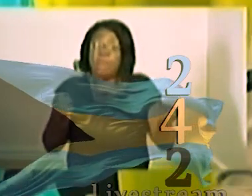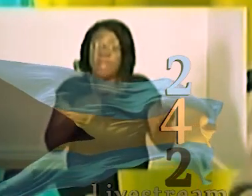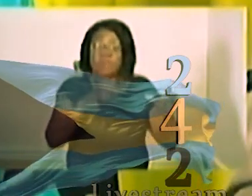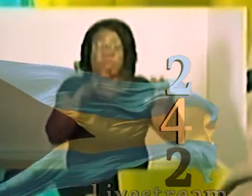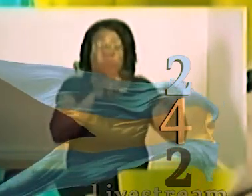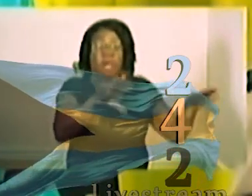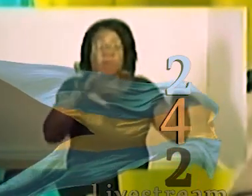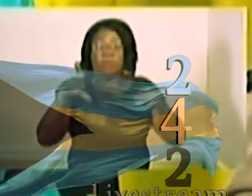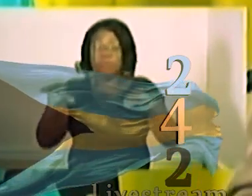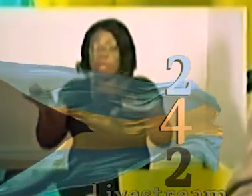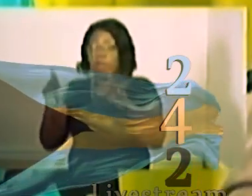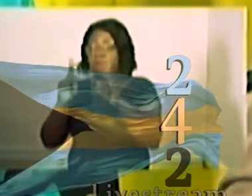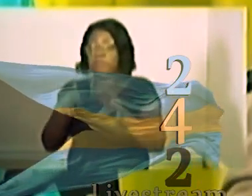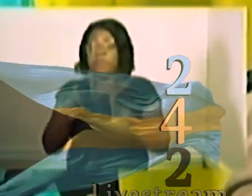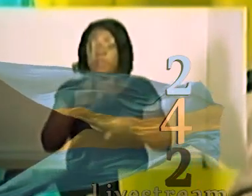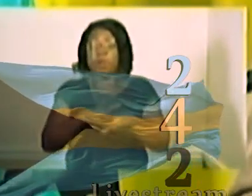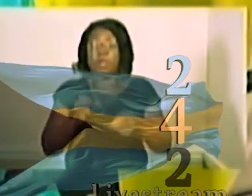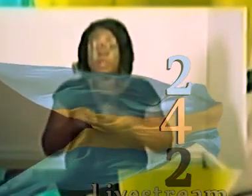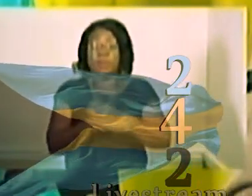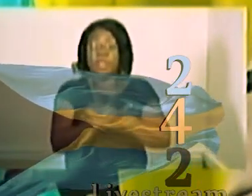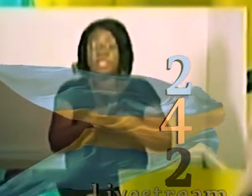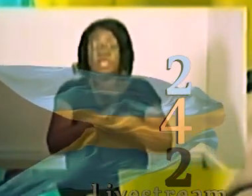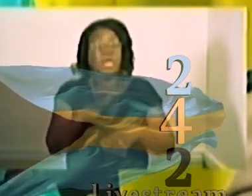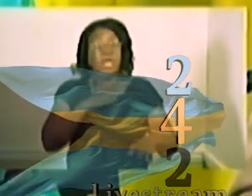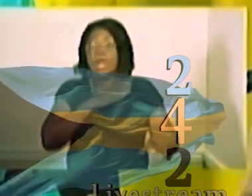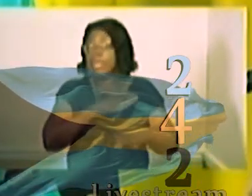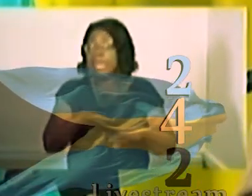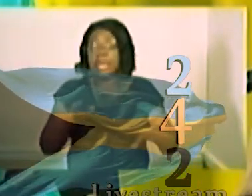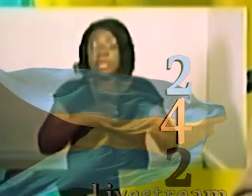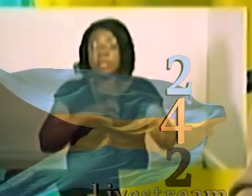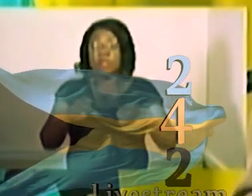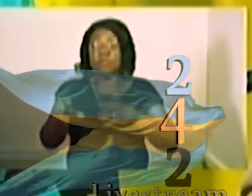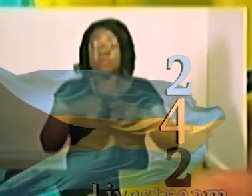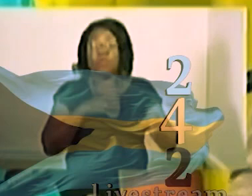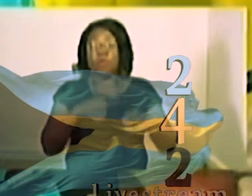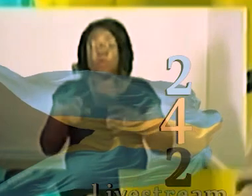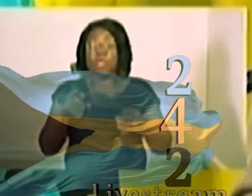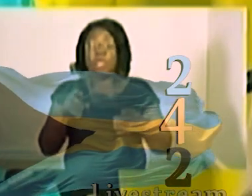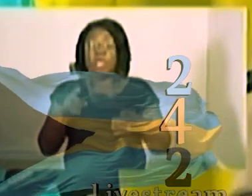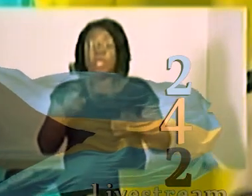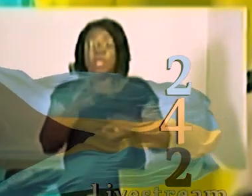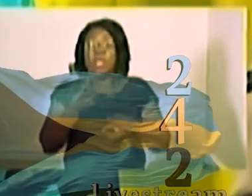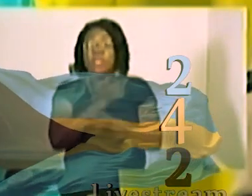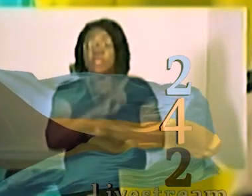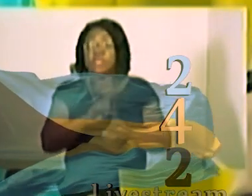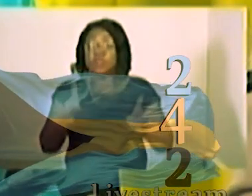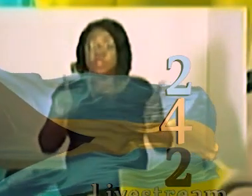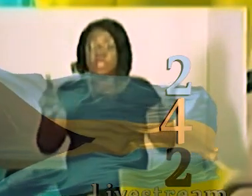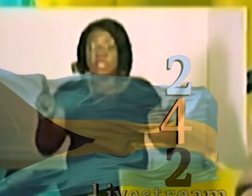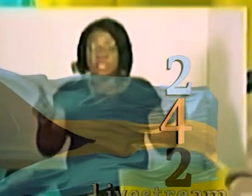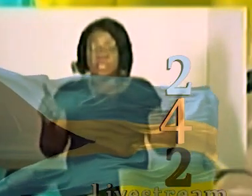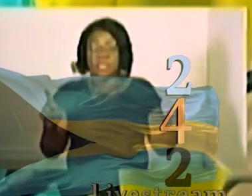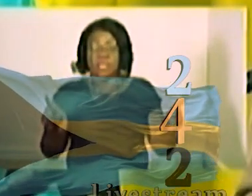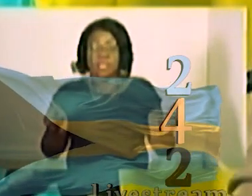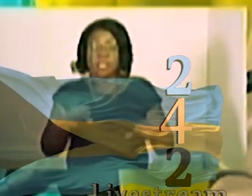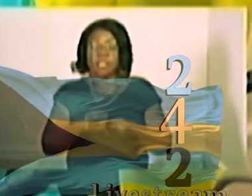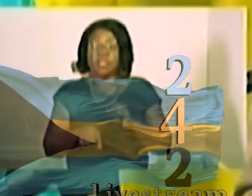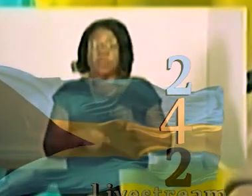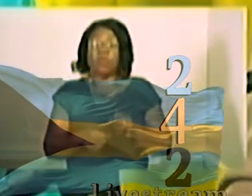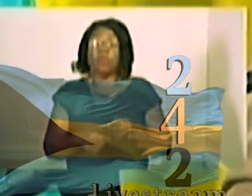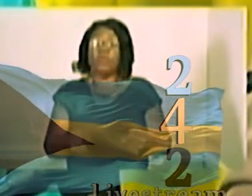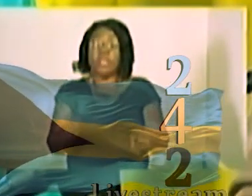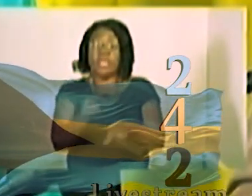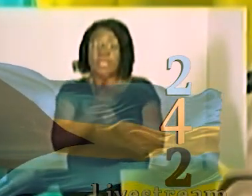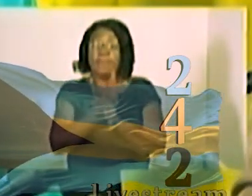have the level of authority and regulation for each person to tell each other that we are going to space out in that way. So if you keep beaches